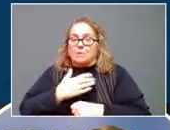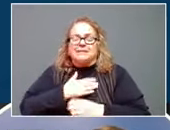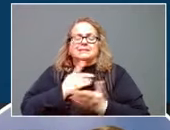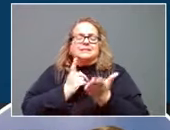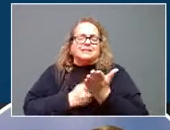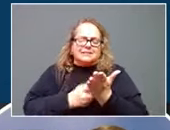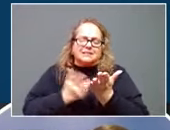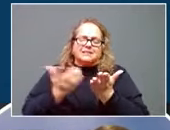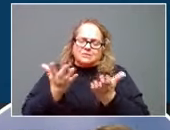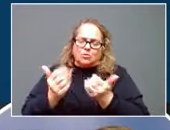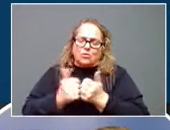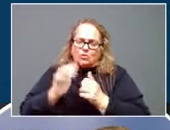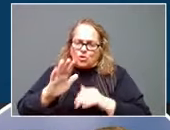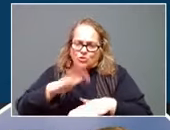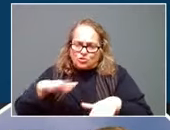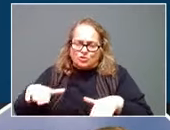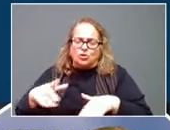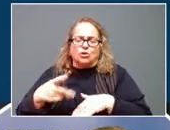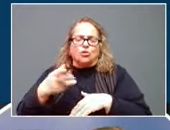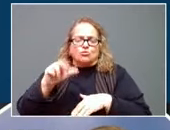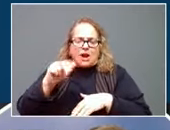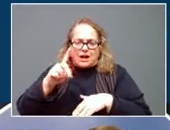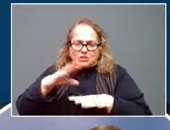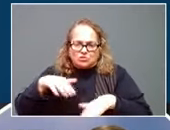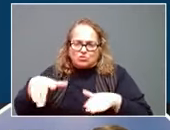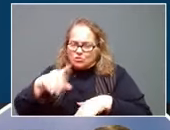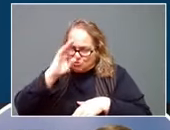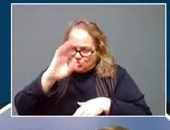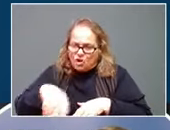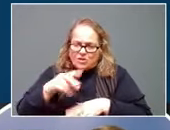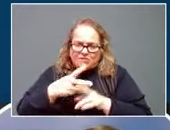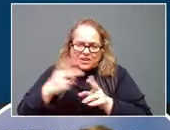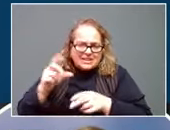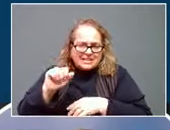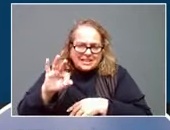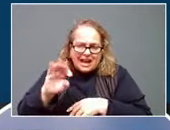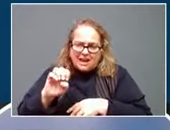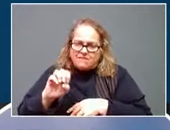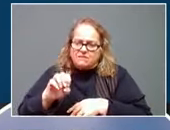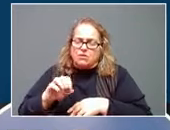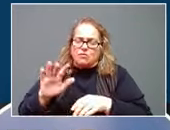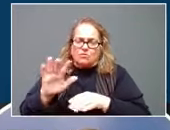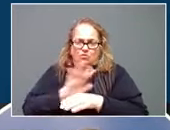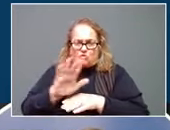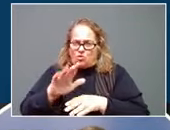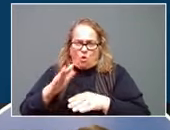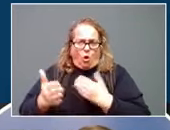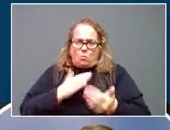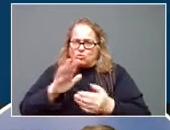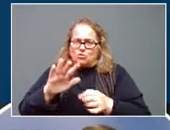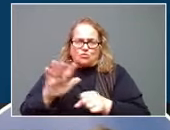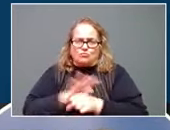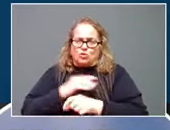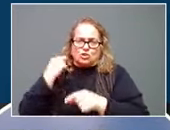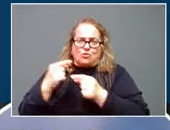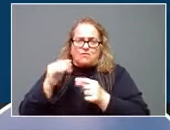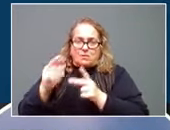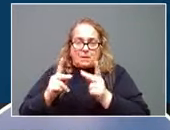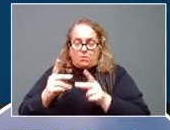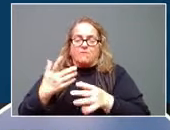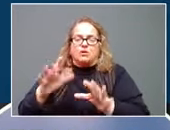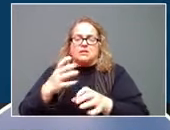to your grandkids. You know it's safe. Almost your entire generation has now gotten this vaccine. We could use your